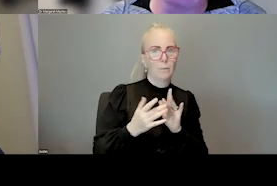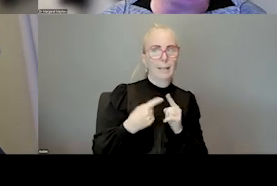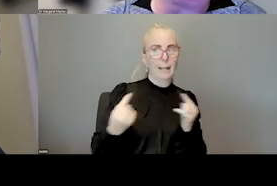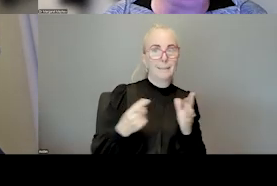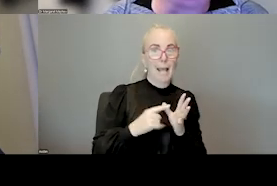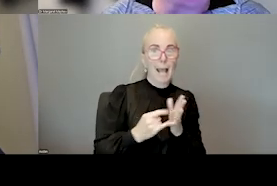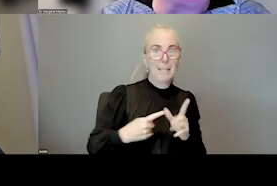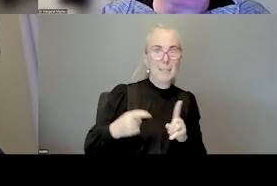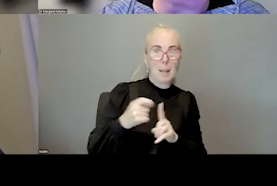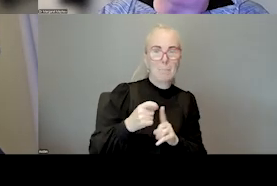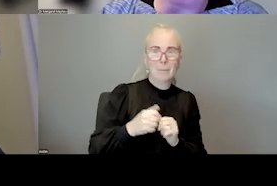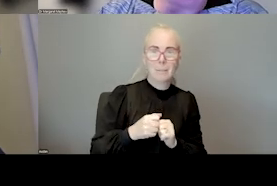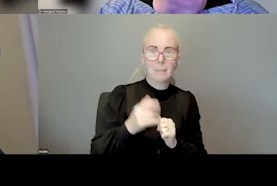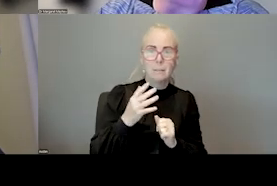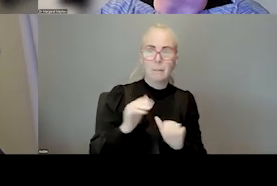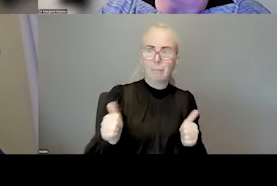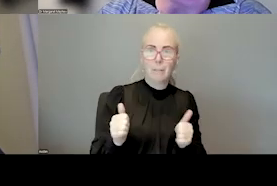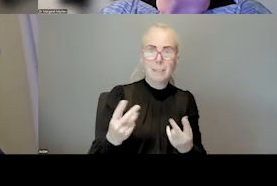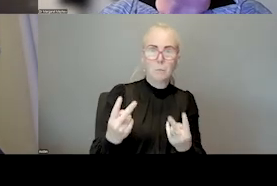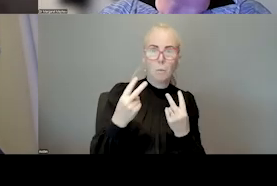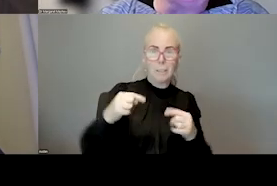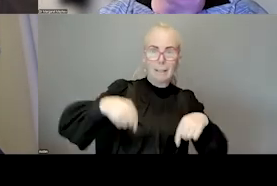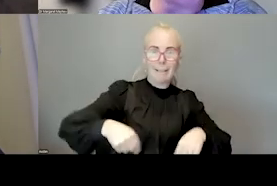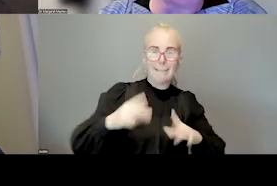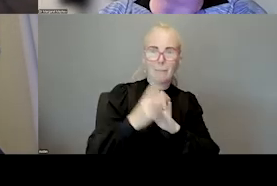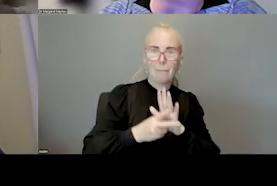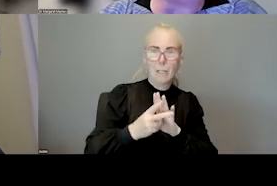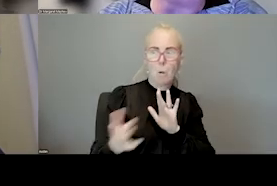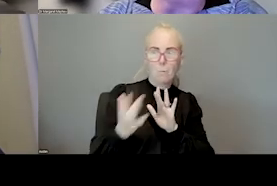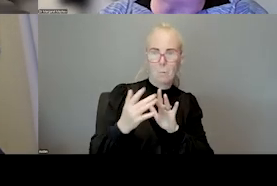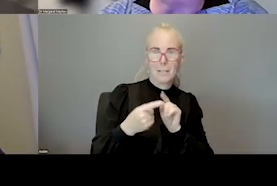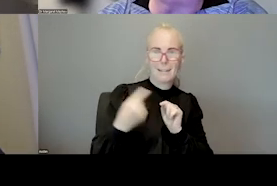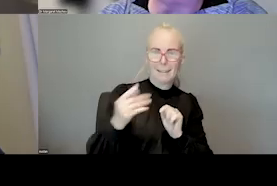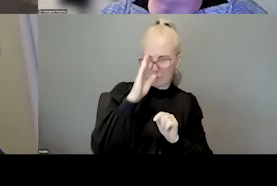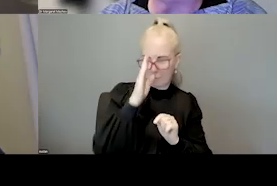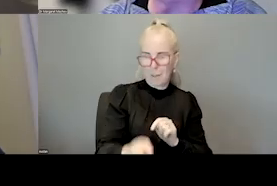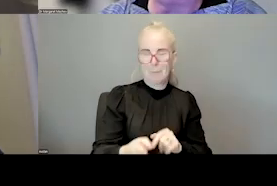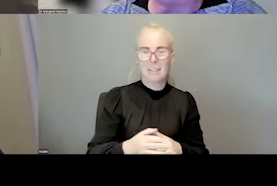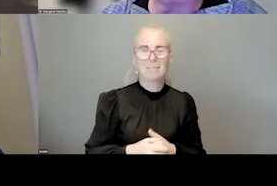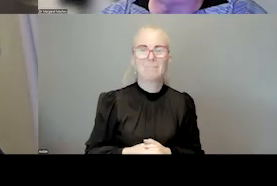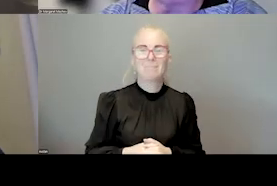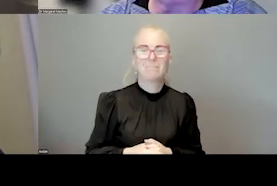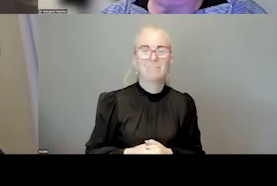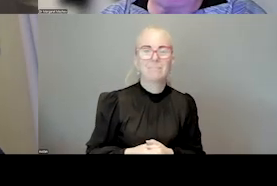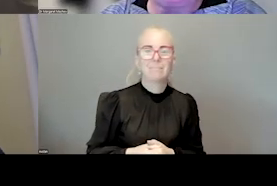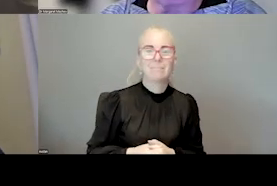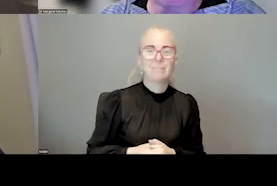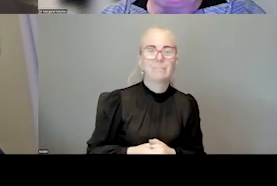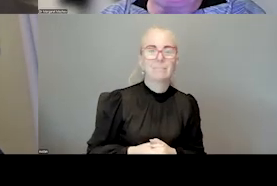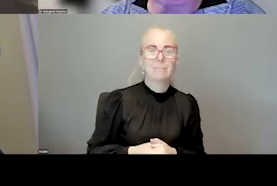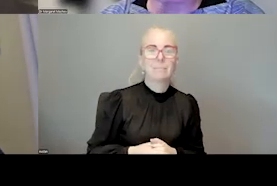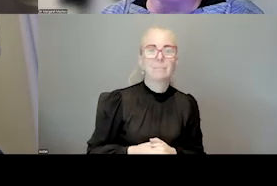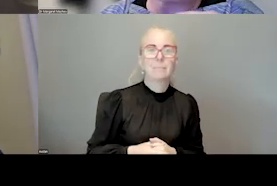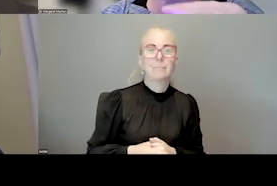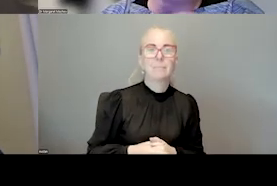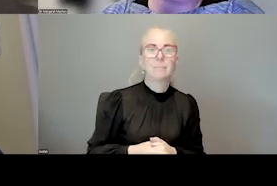So even as soon as you watch this video, I've said try, and if you want an alternative one, I'll put Monday the 30th of June as a